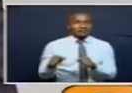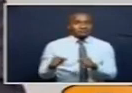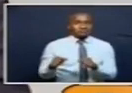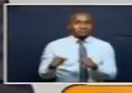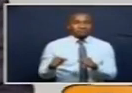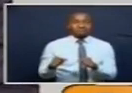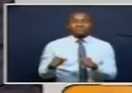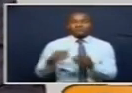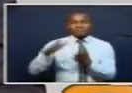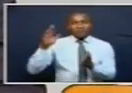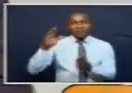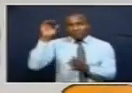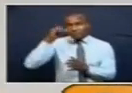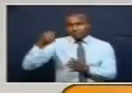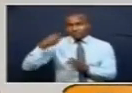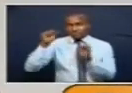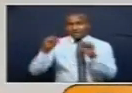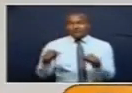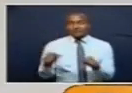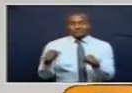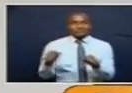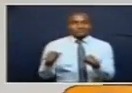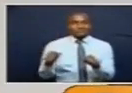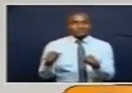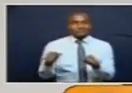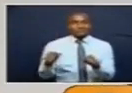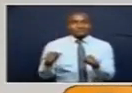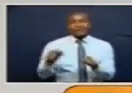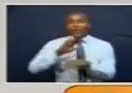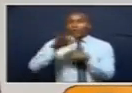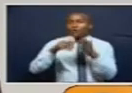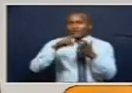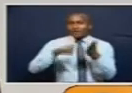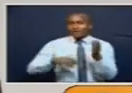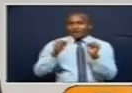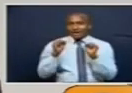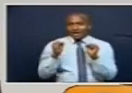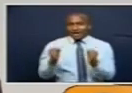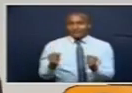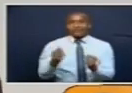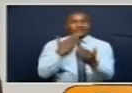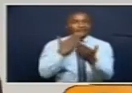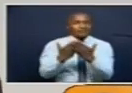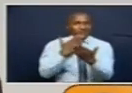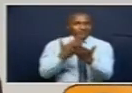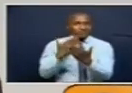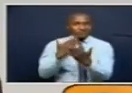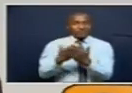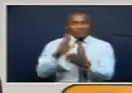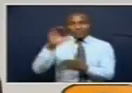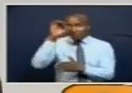more of your feedback, but as always, it's not obviously possible to look at all of them. But again, as always, we thank you for your feedback,